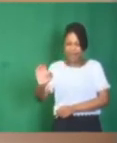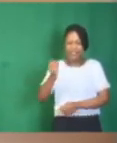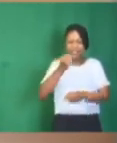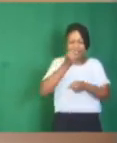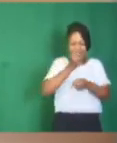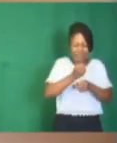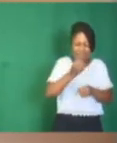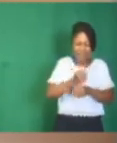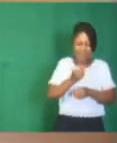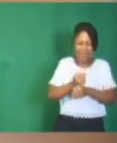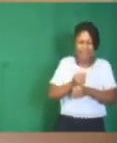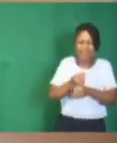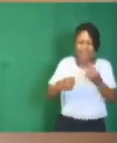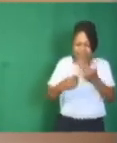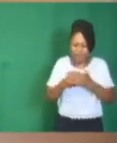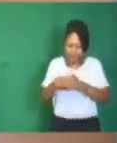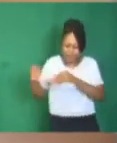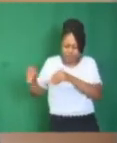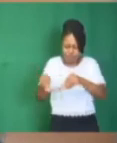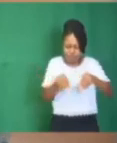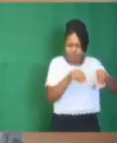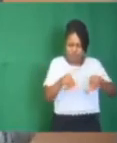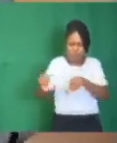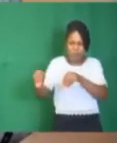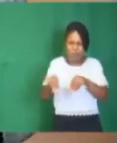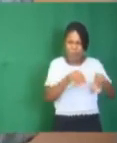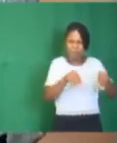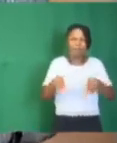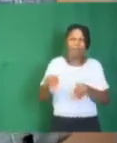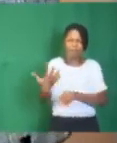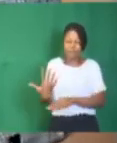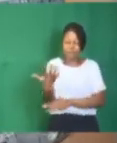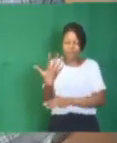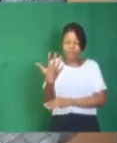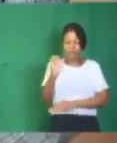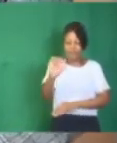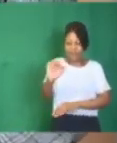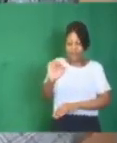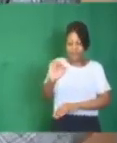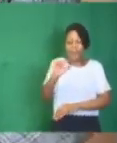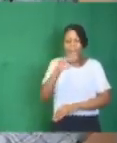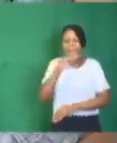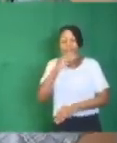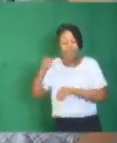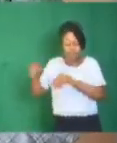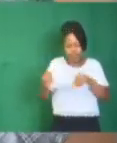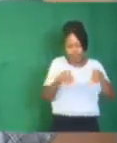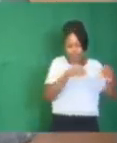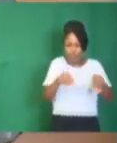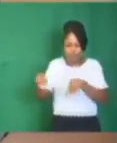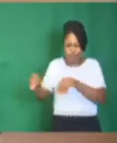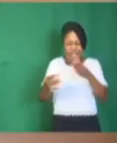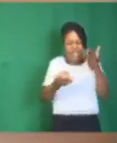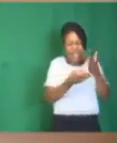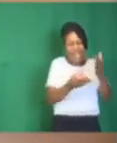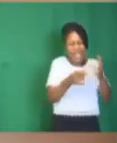muscle. They work in helping you move your hand. Therefore, movement in the body is being carried out or